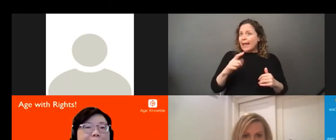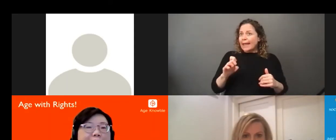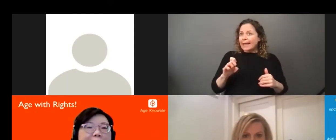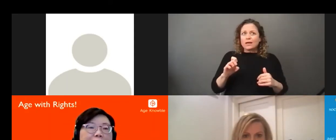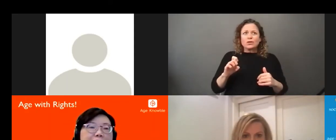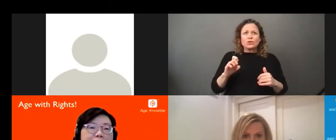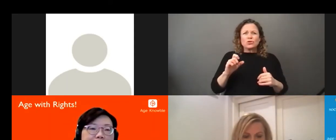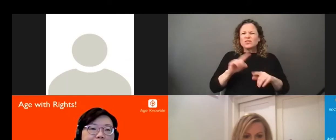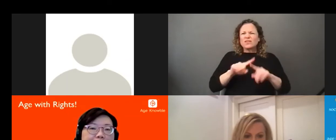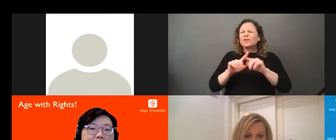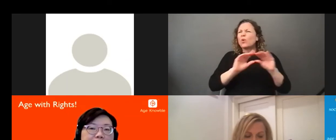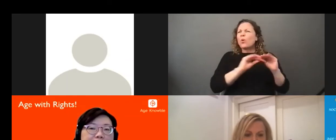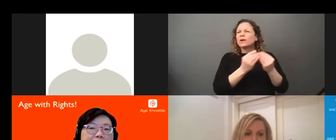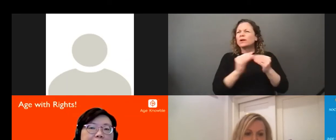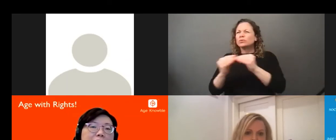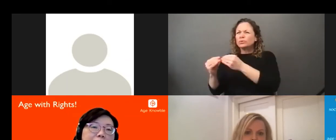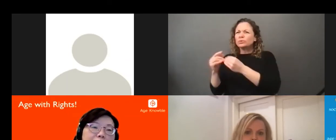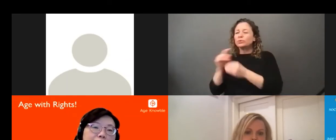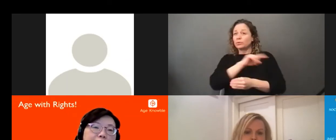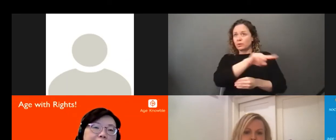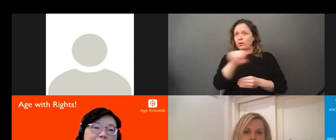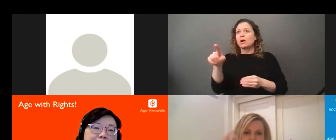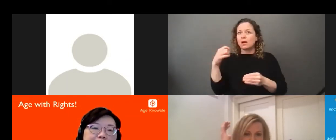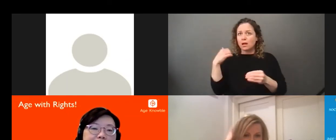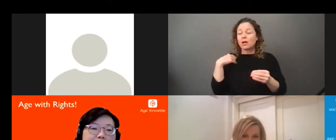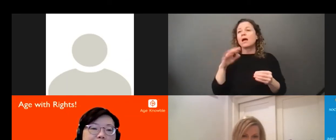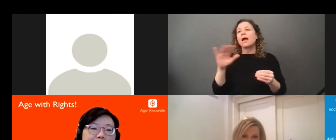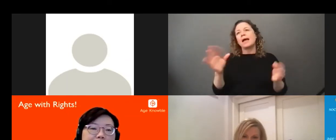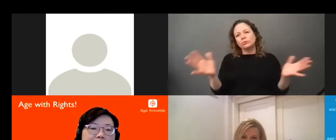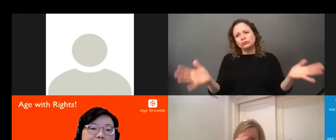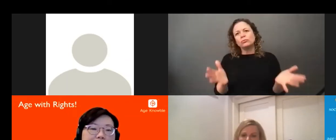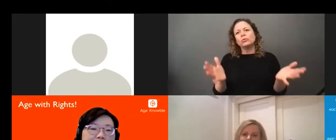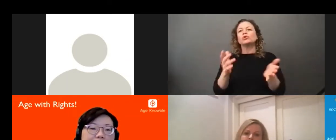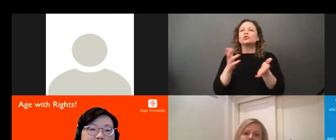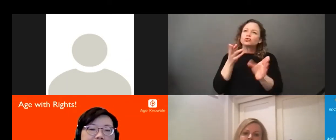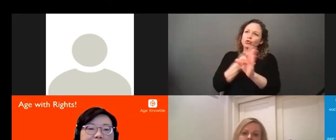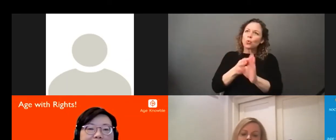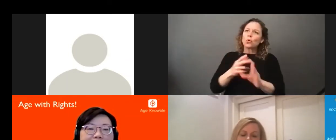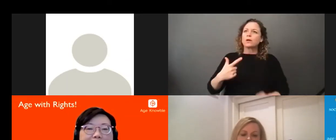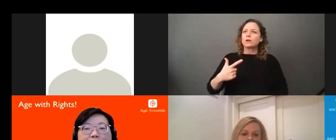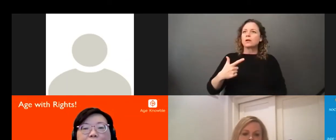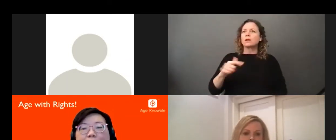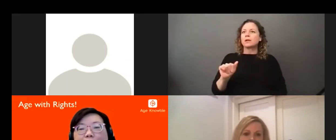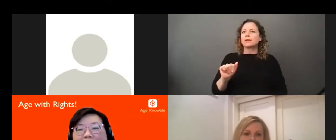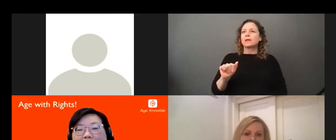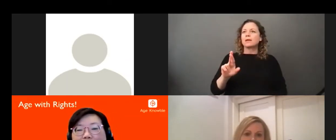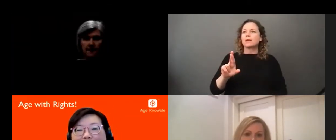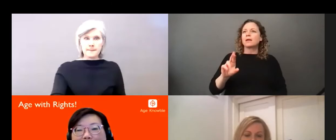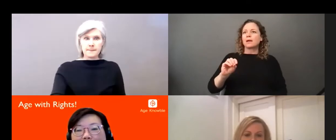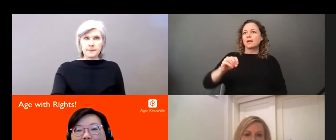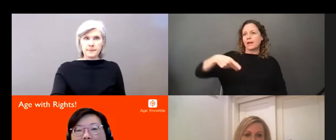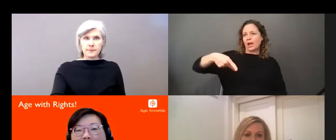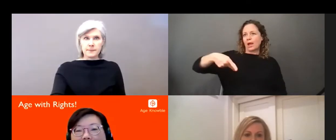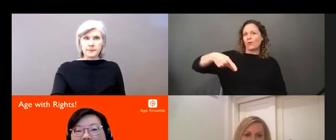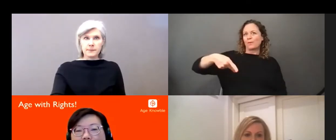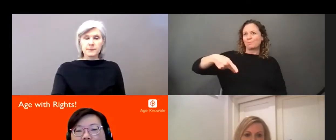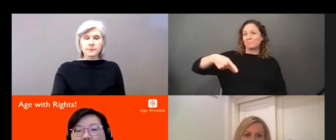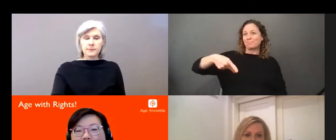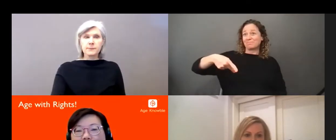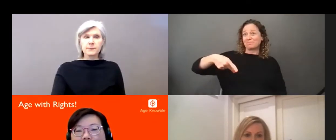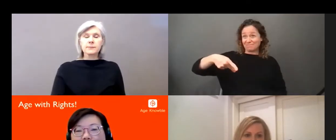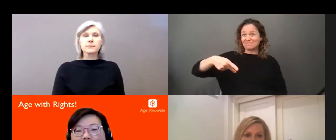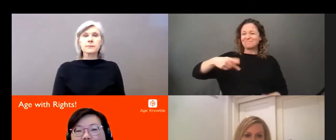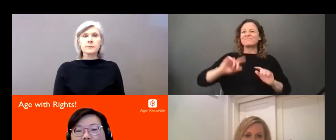NGOs that have lots of good information, and also join Garrett if you're to extend that. So with that, I'll pass it